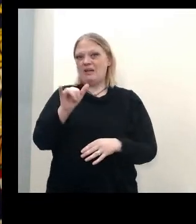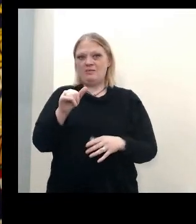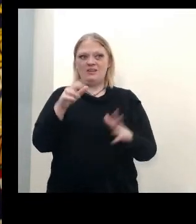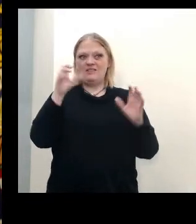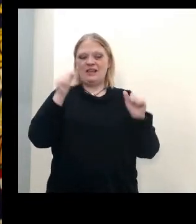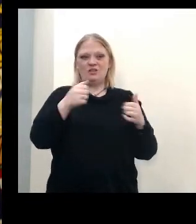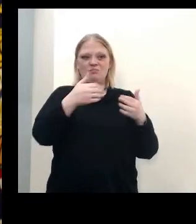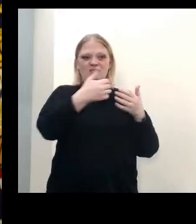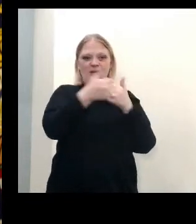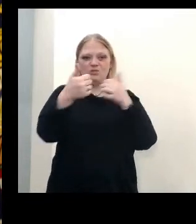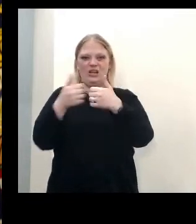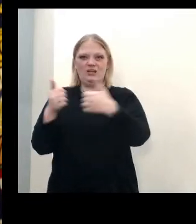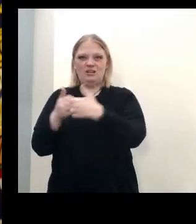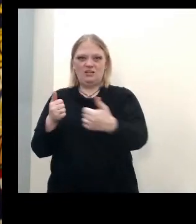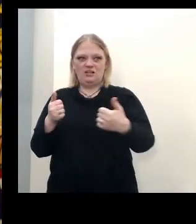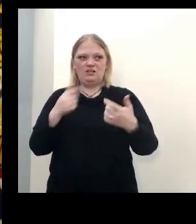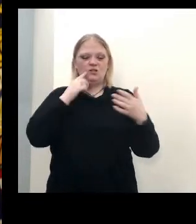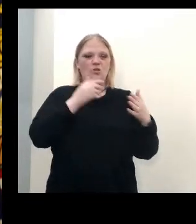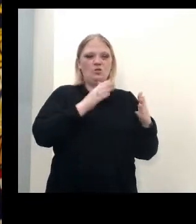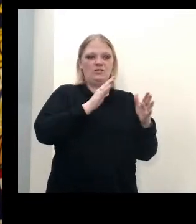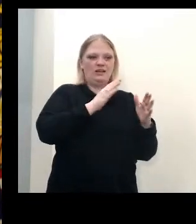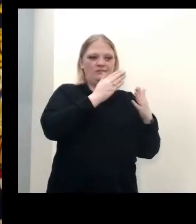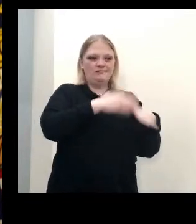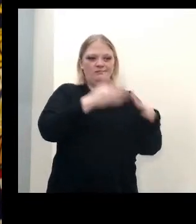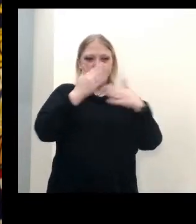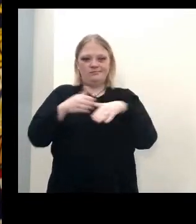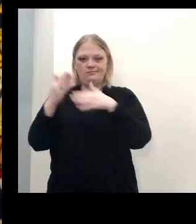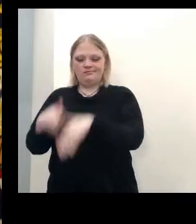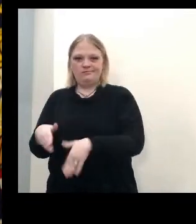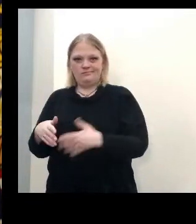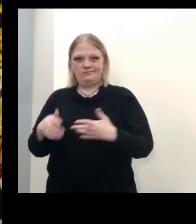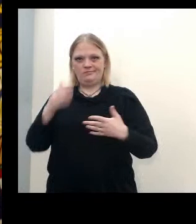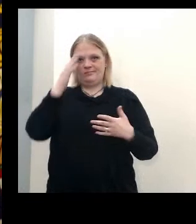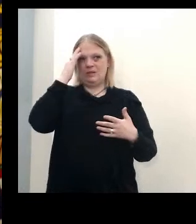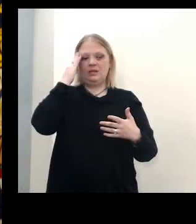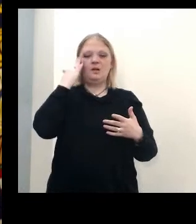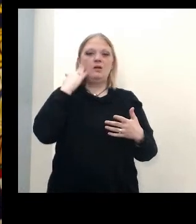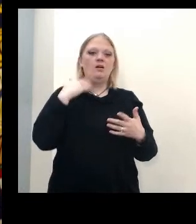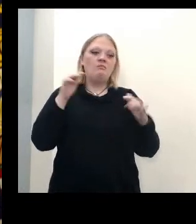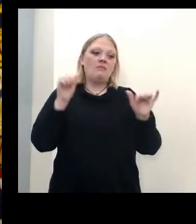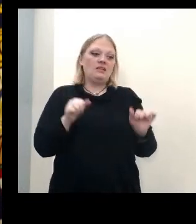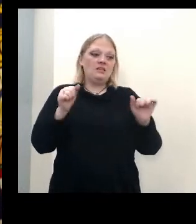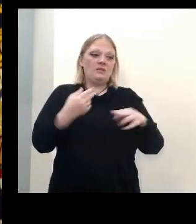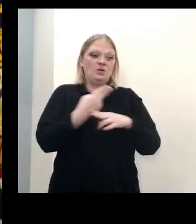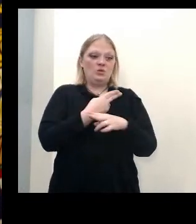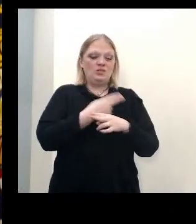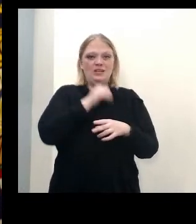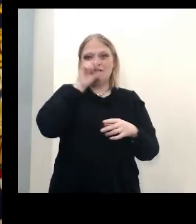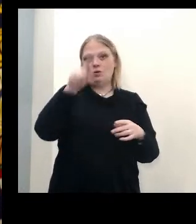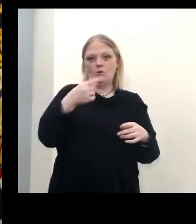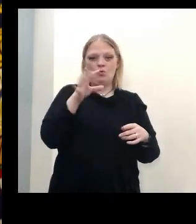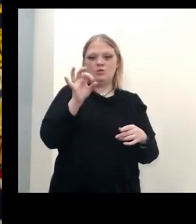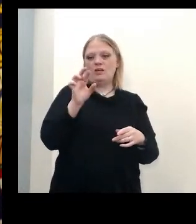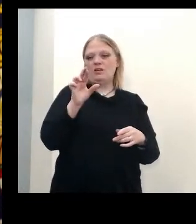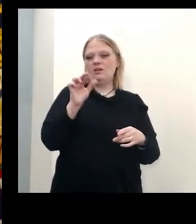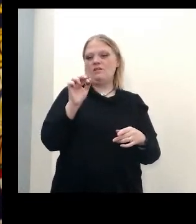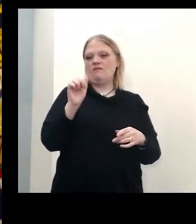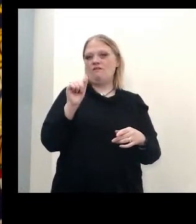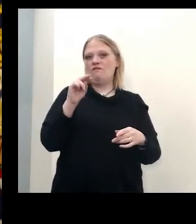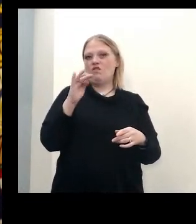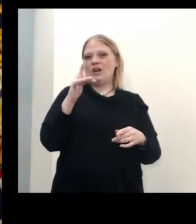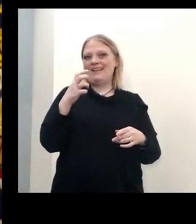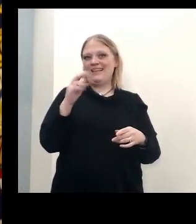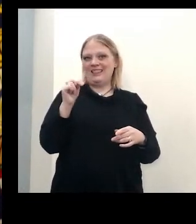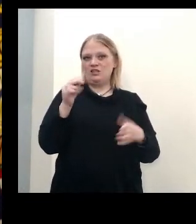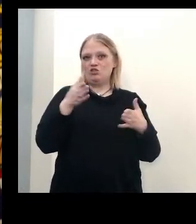out, so you don't have to have the whole lobby taken apart at one time. We're looking at potentially using not only a Franklin Street entrance because of the